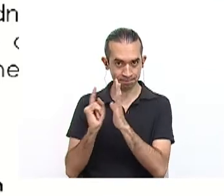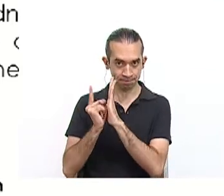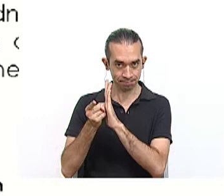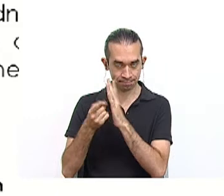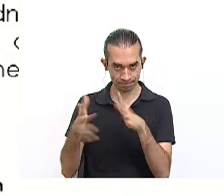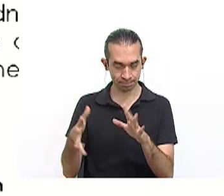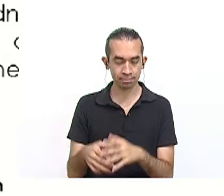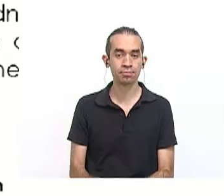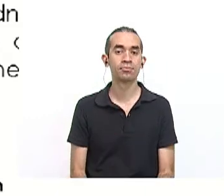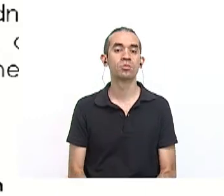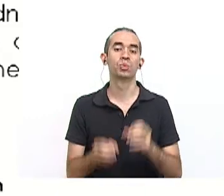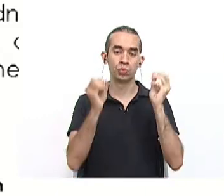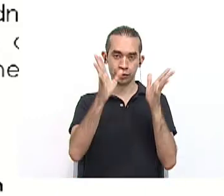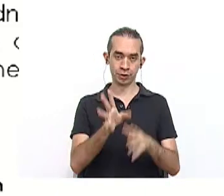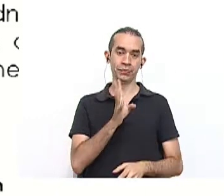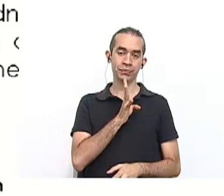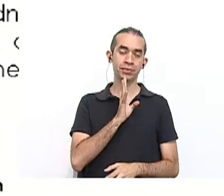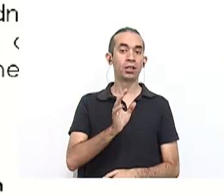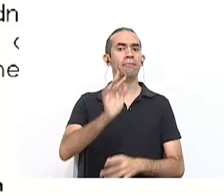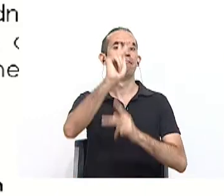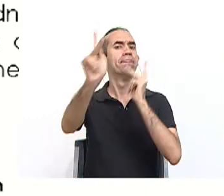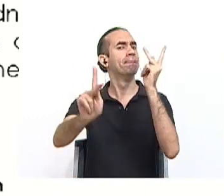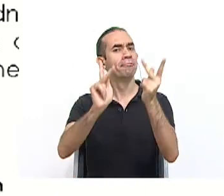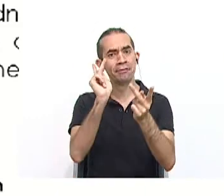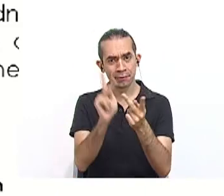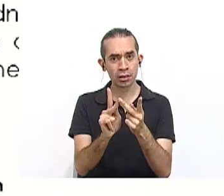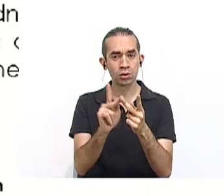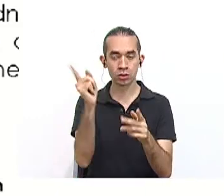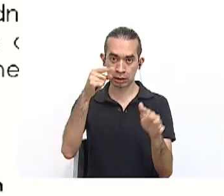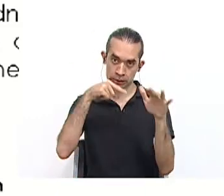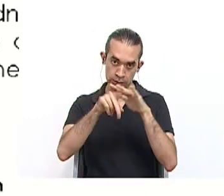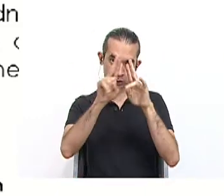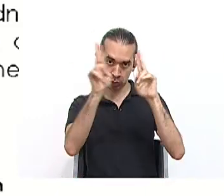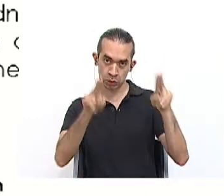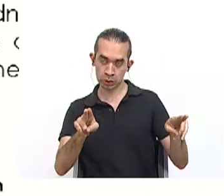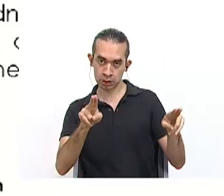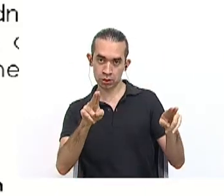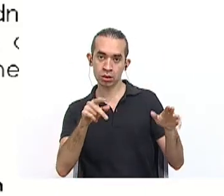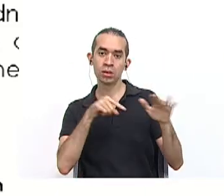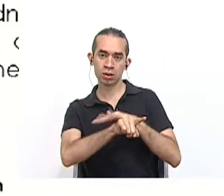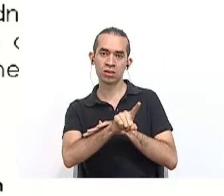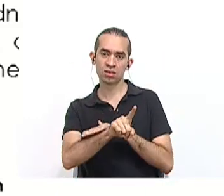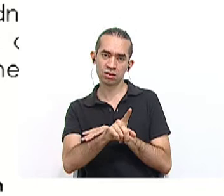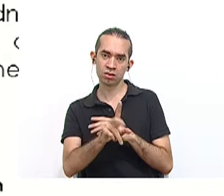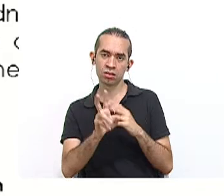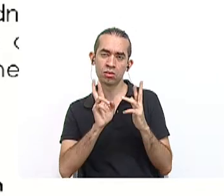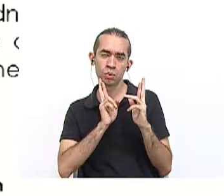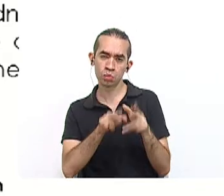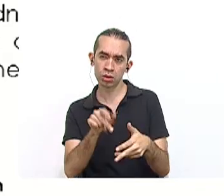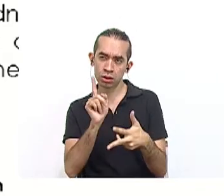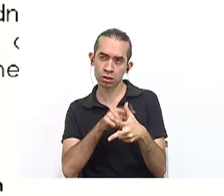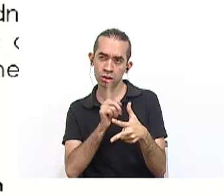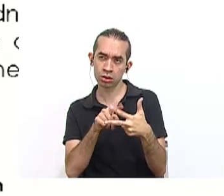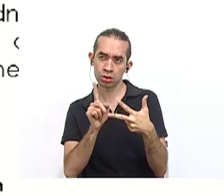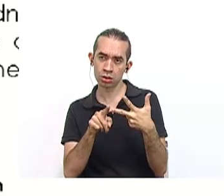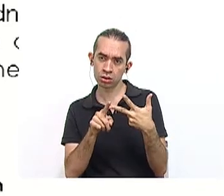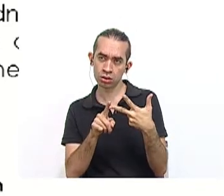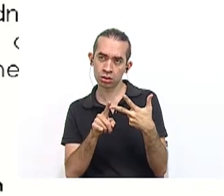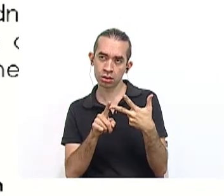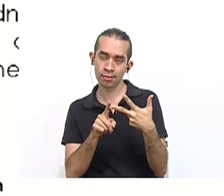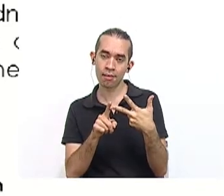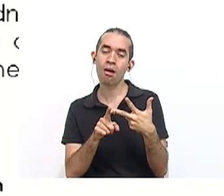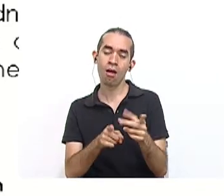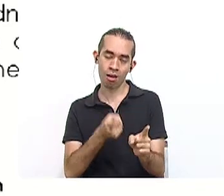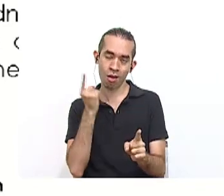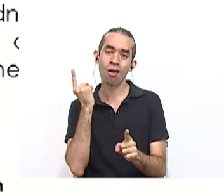Perfect. Okay, so when you go online, what is the answer to that question? Yes, the